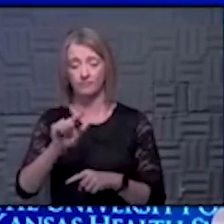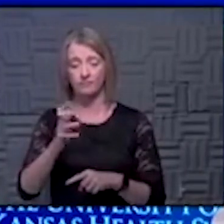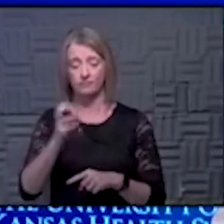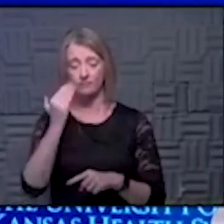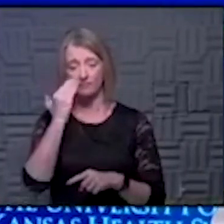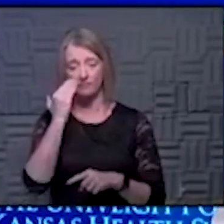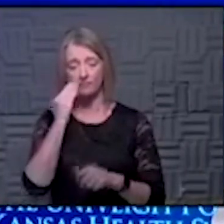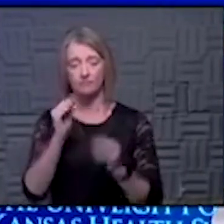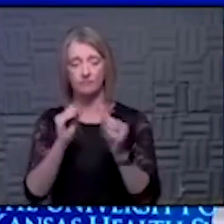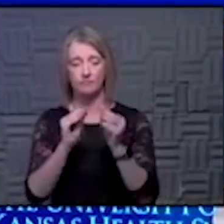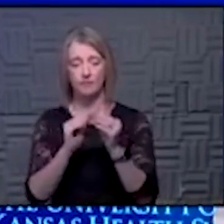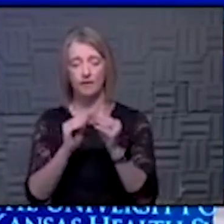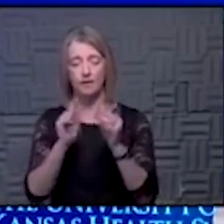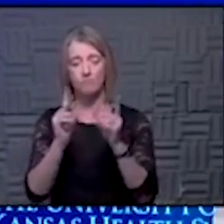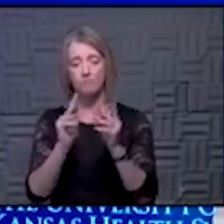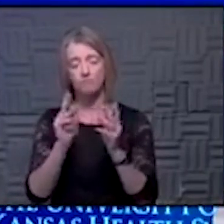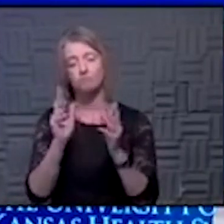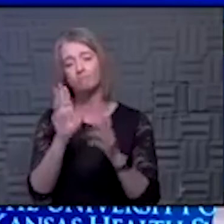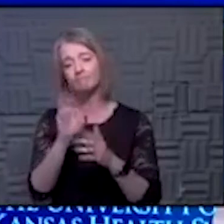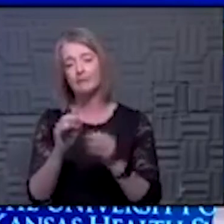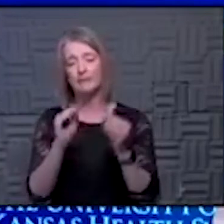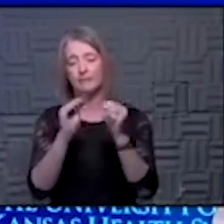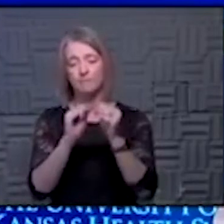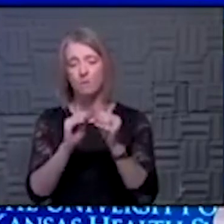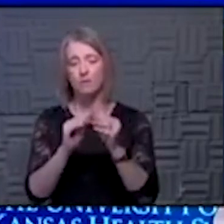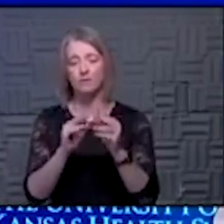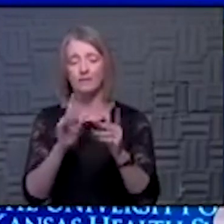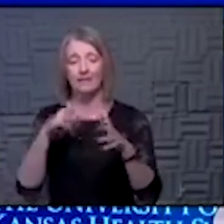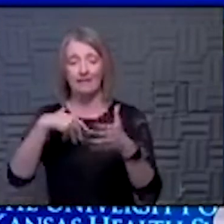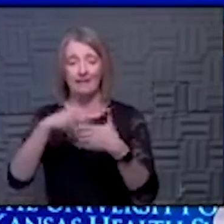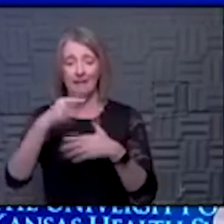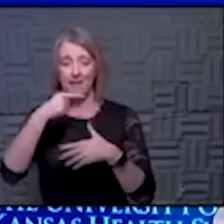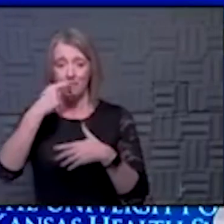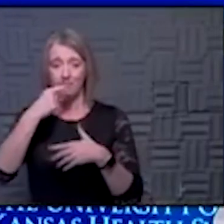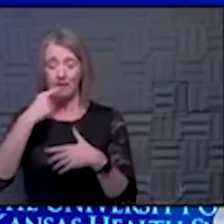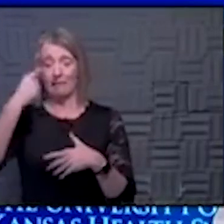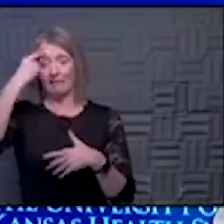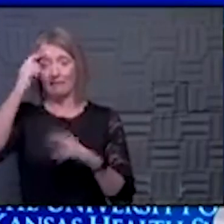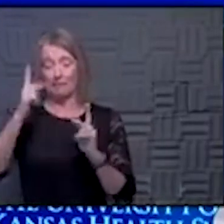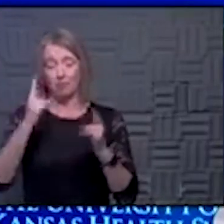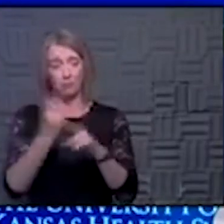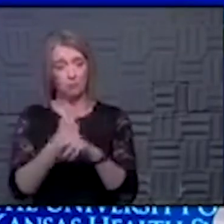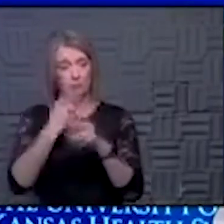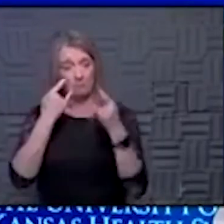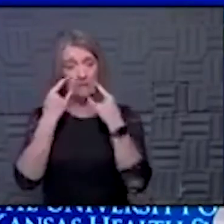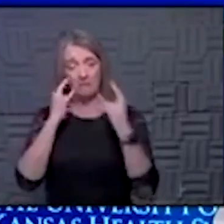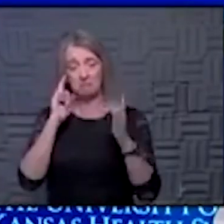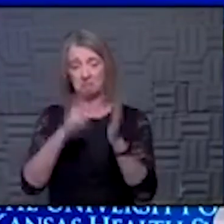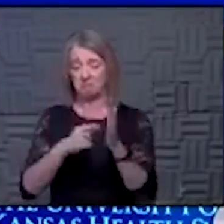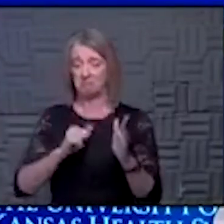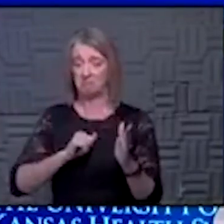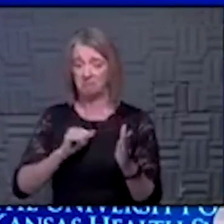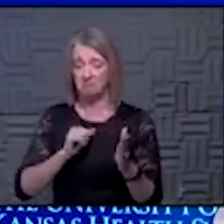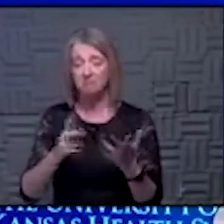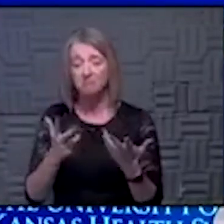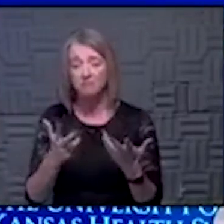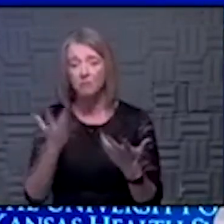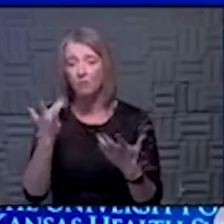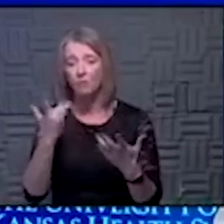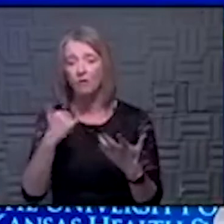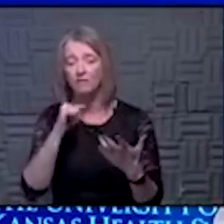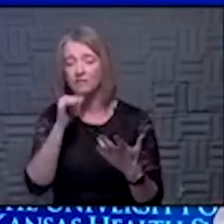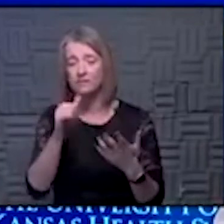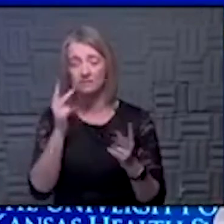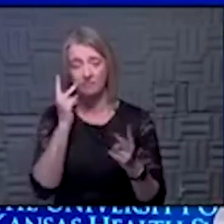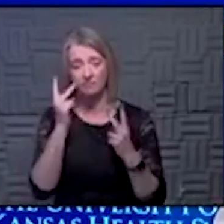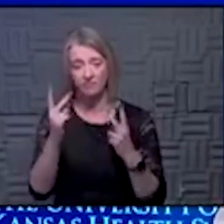keep saying be more vigilant, but when he's out and about in public, he thinks people are wearing masks. So why are we